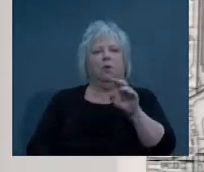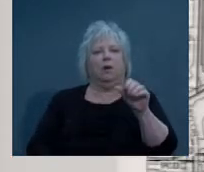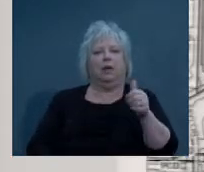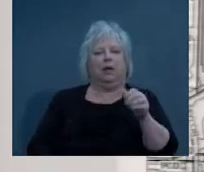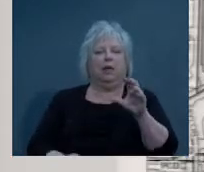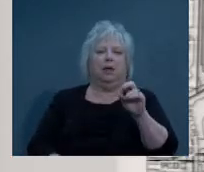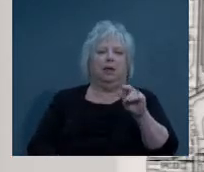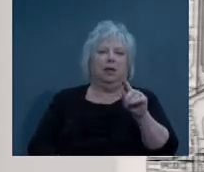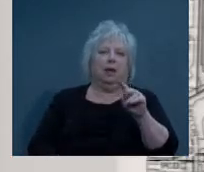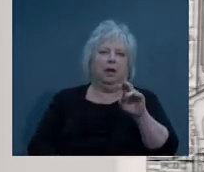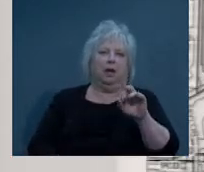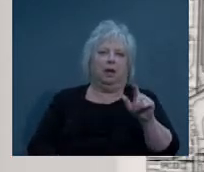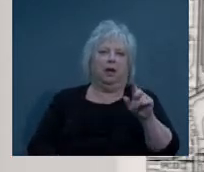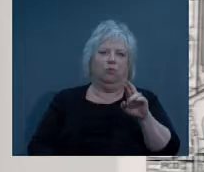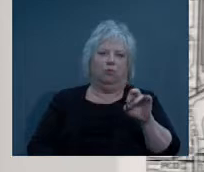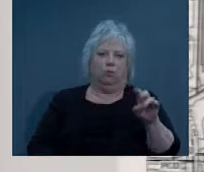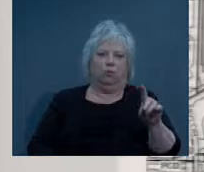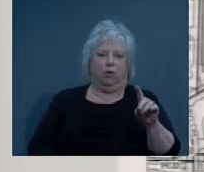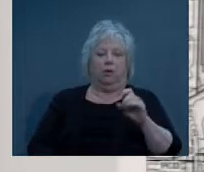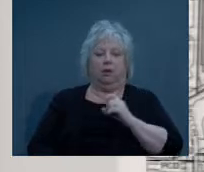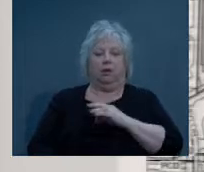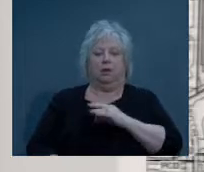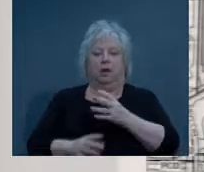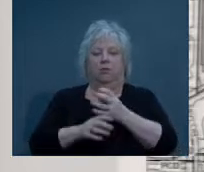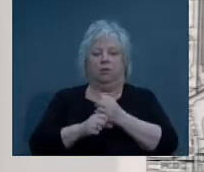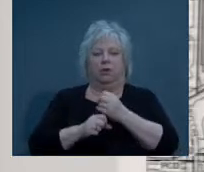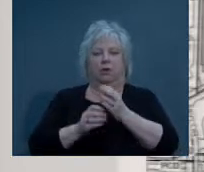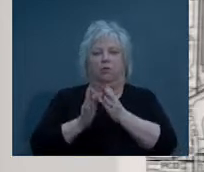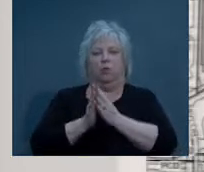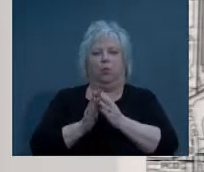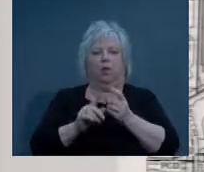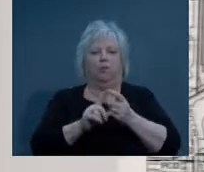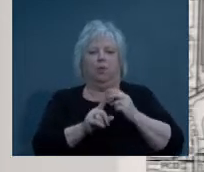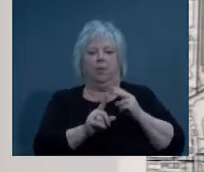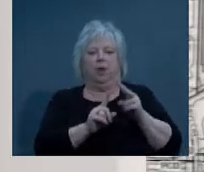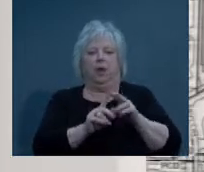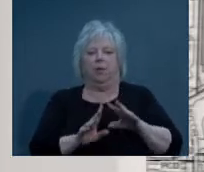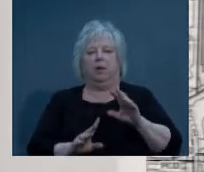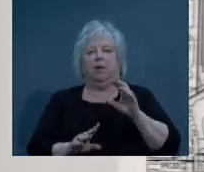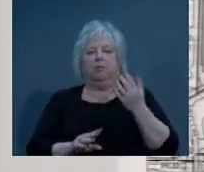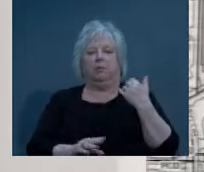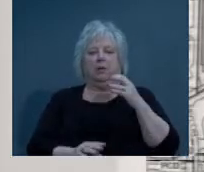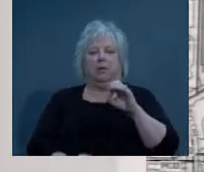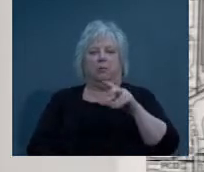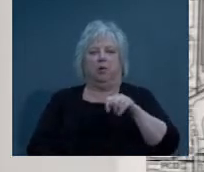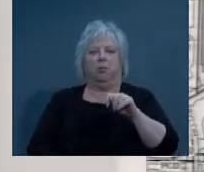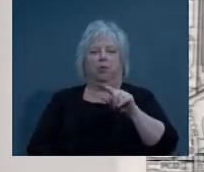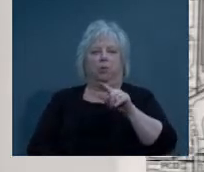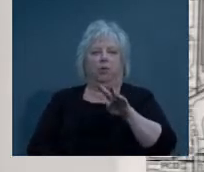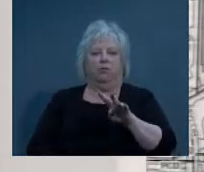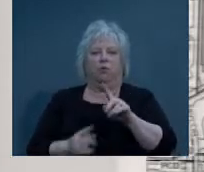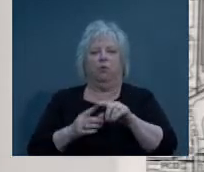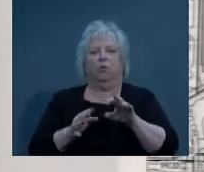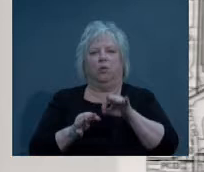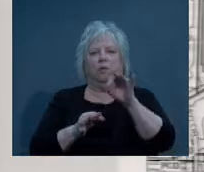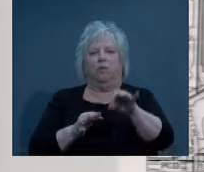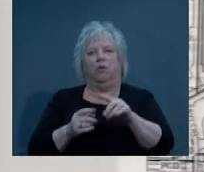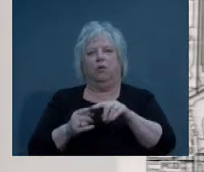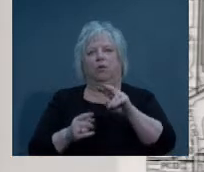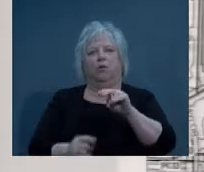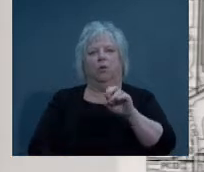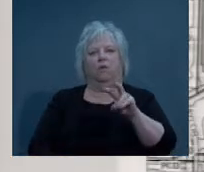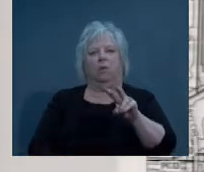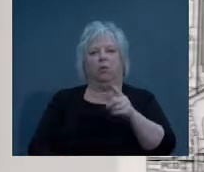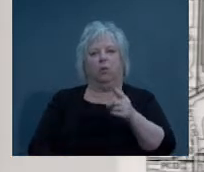14410 Cantrell Road. Staff received a request from the applicant on September 24th, 2019 to defer this item to